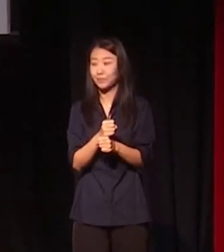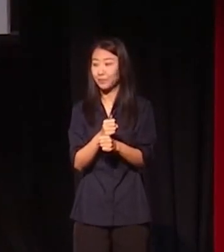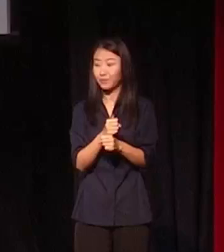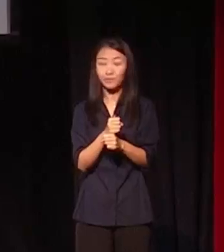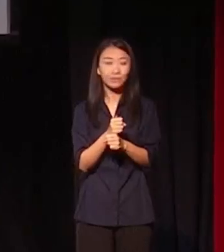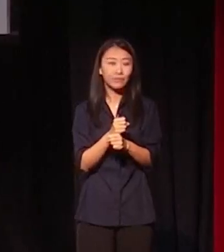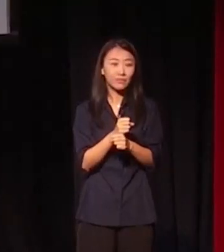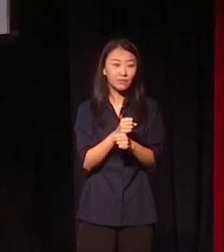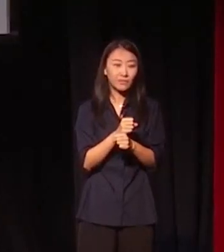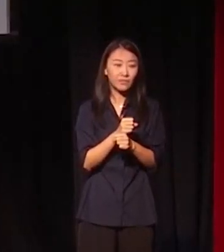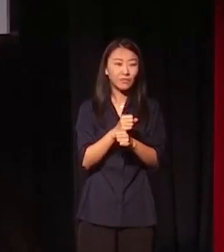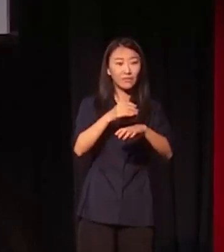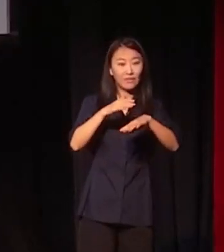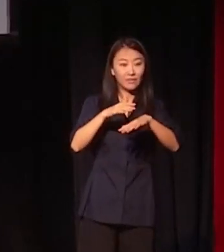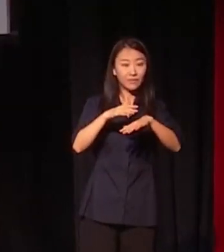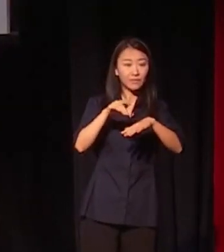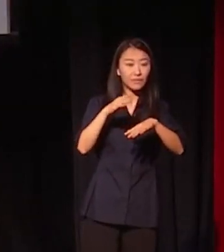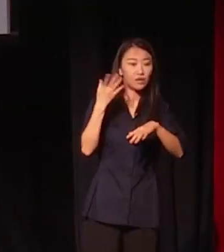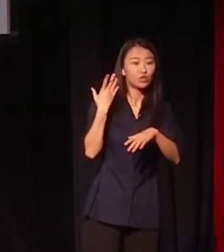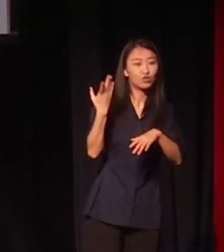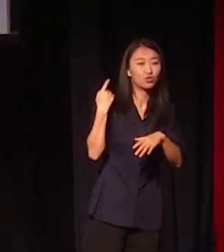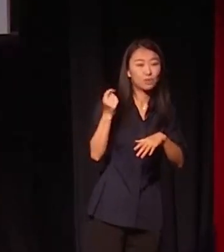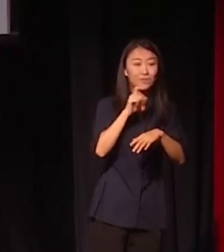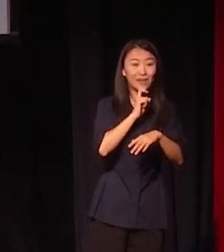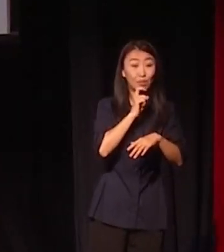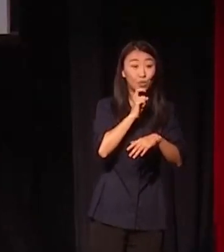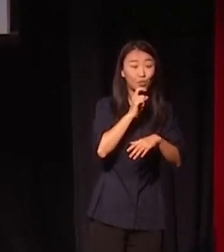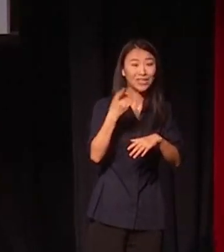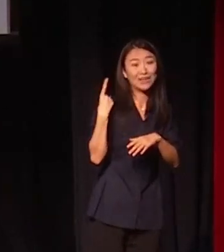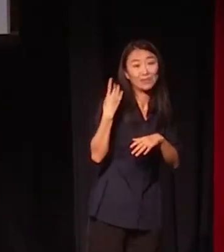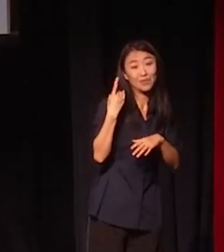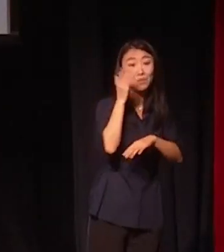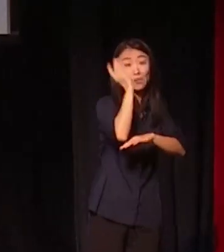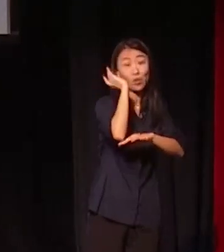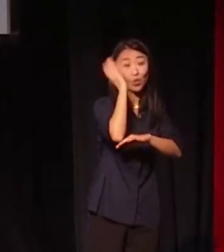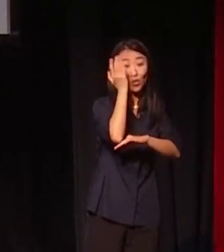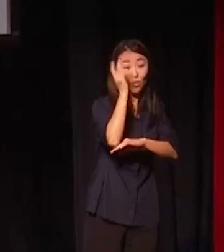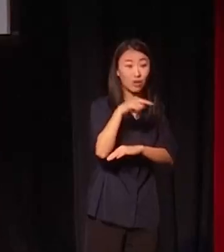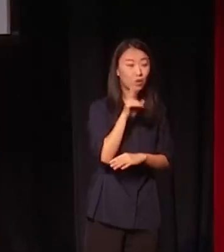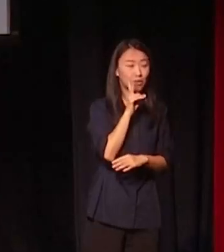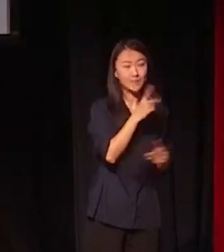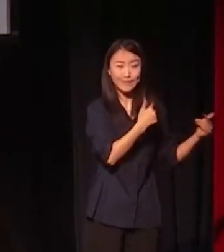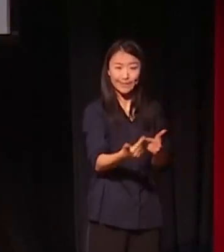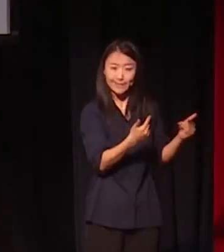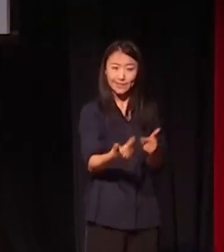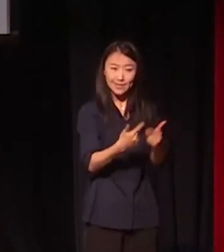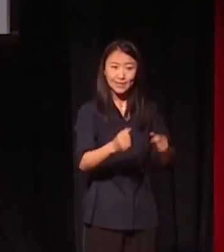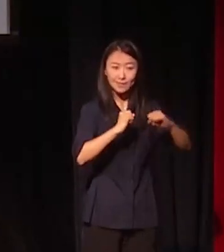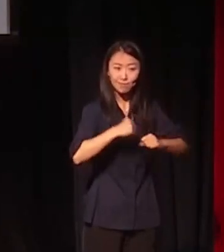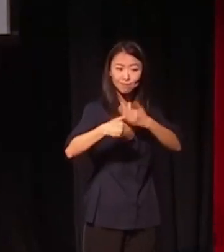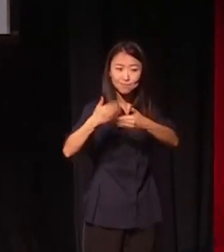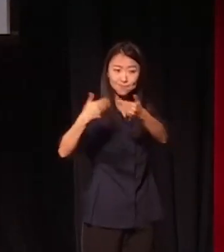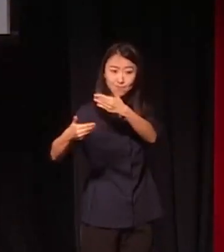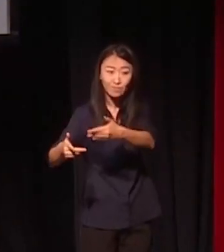that Mona made yesterday in her keynote around longer term systemic impact, and that having research